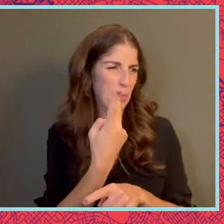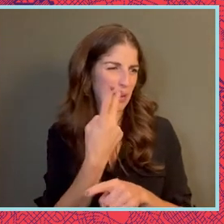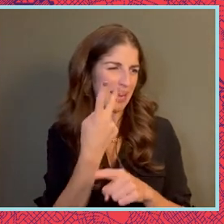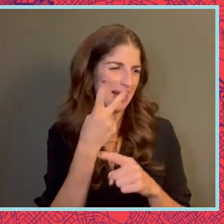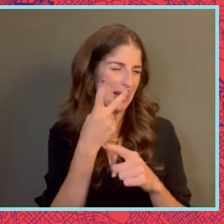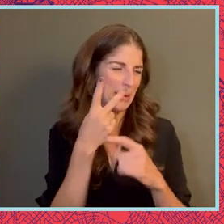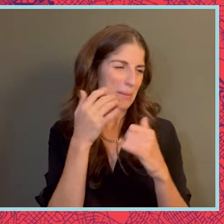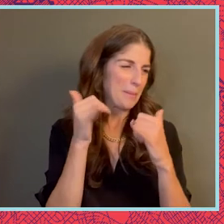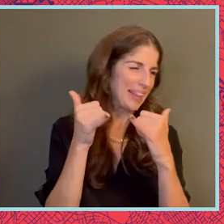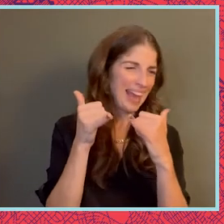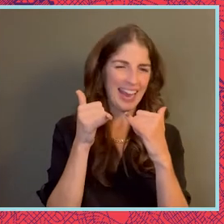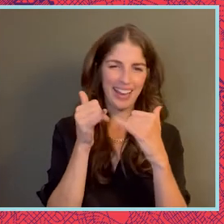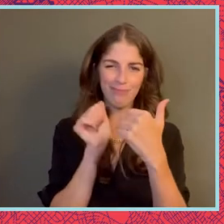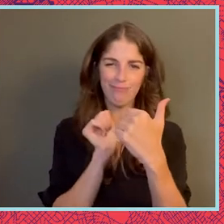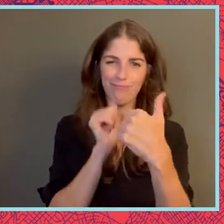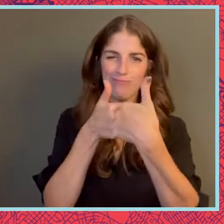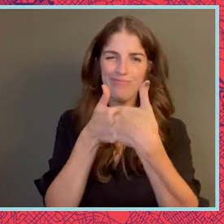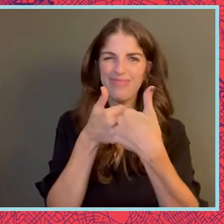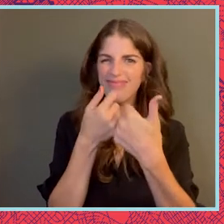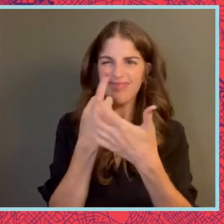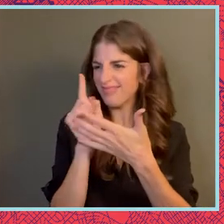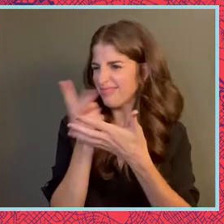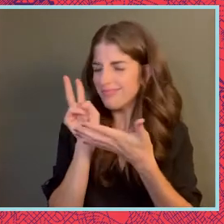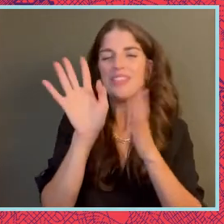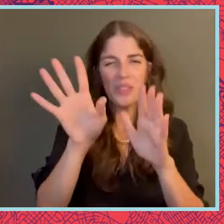traded games back and forth last weekend. But,